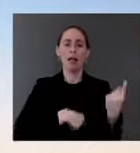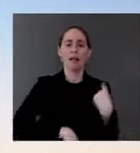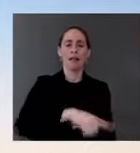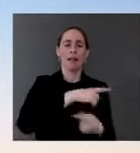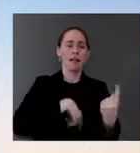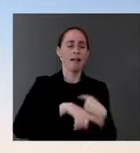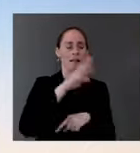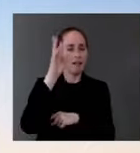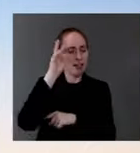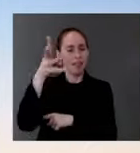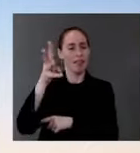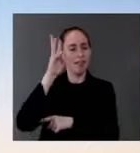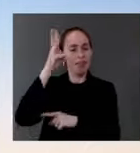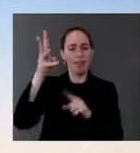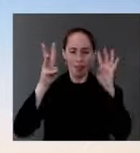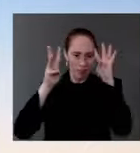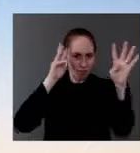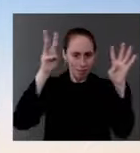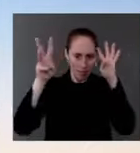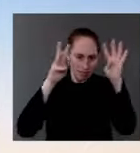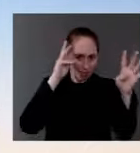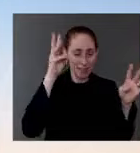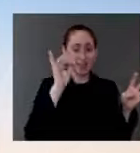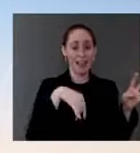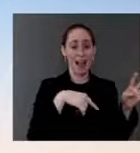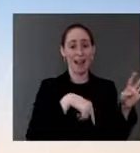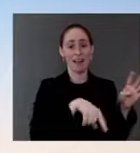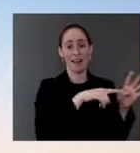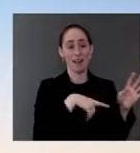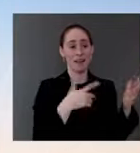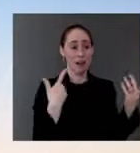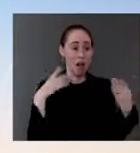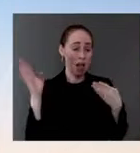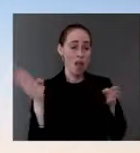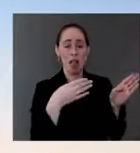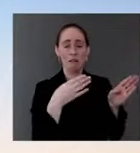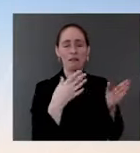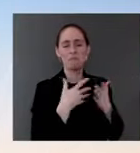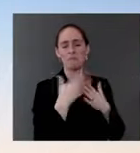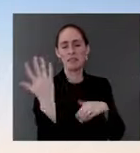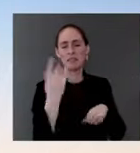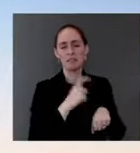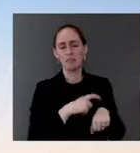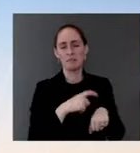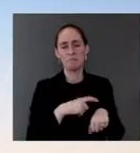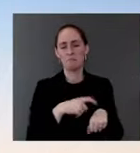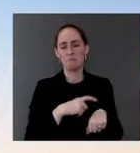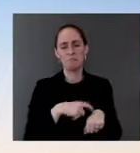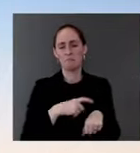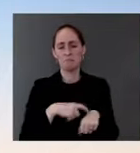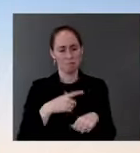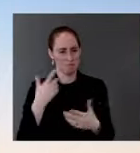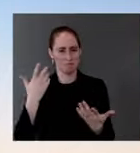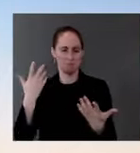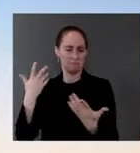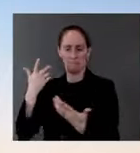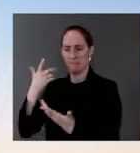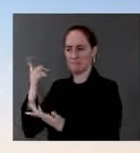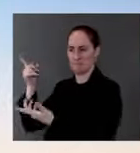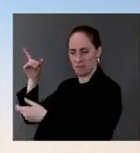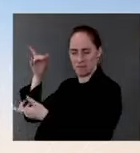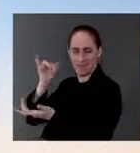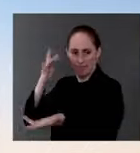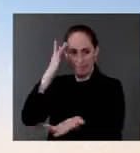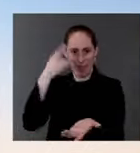isn't constructive, nor is it what the American people elected him to do. Go ahead. Thank you, Jen. First, President Bukele of El